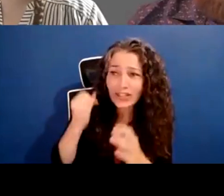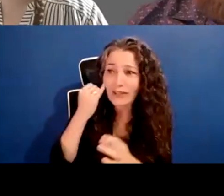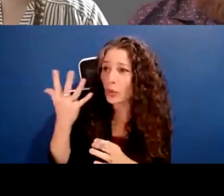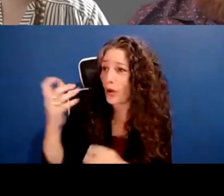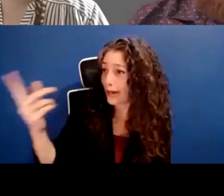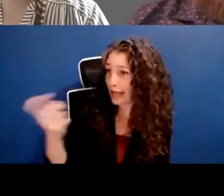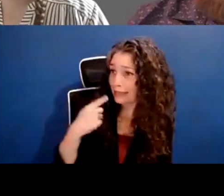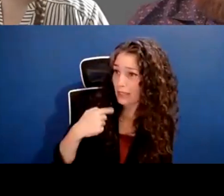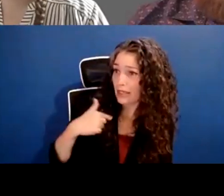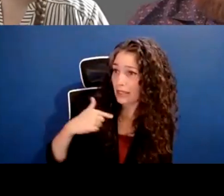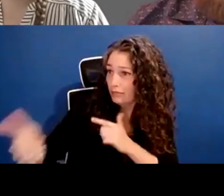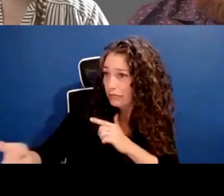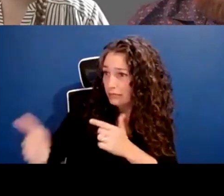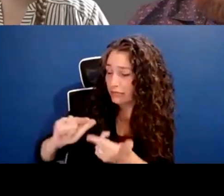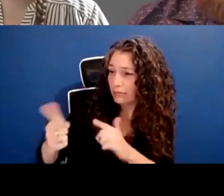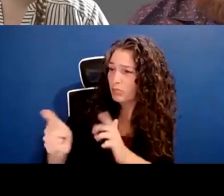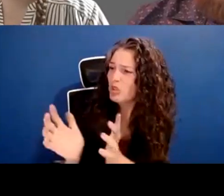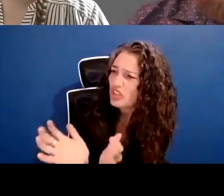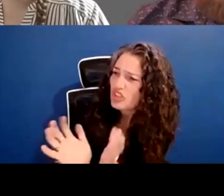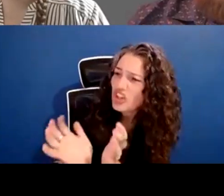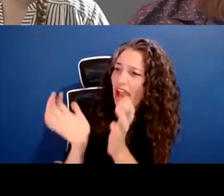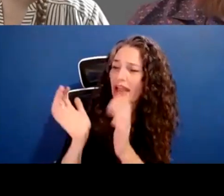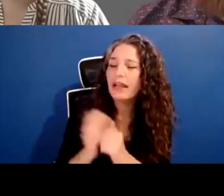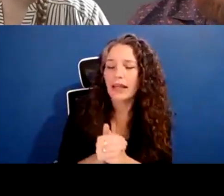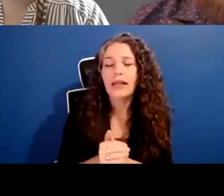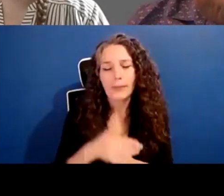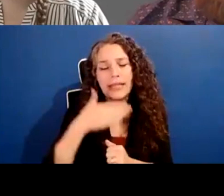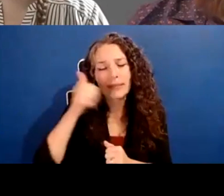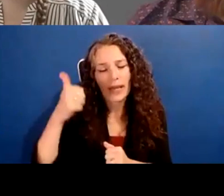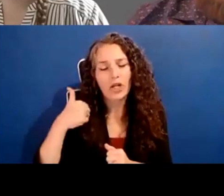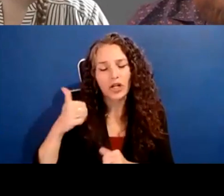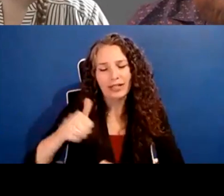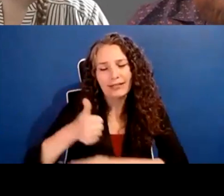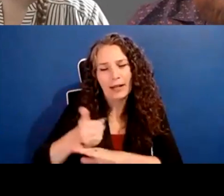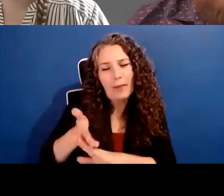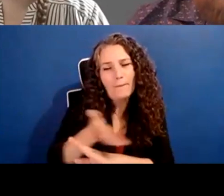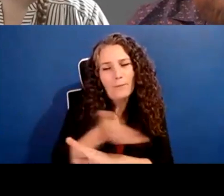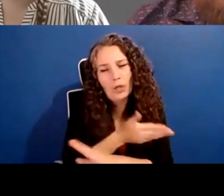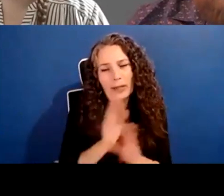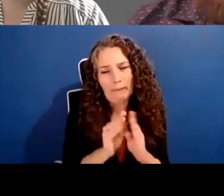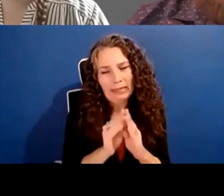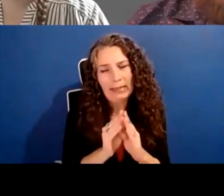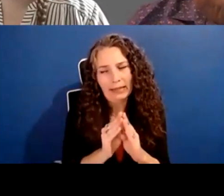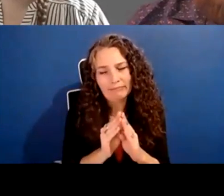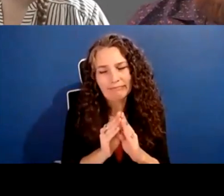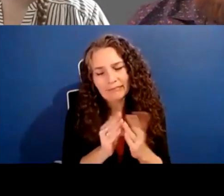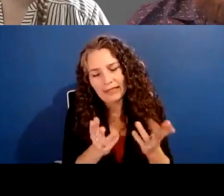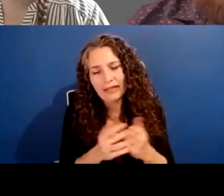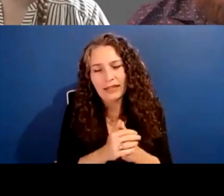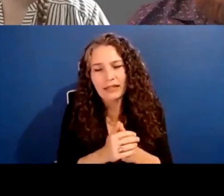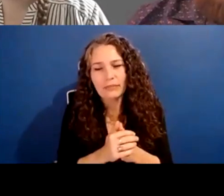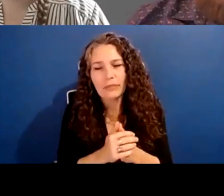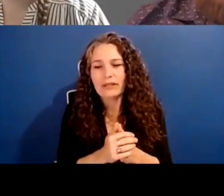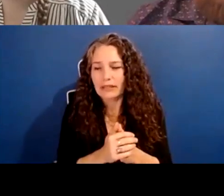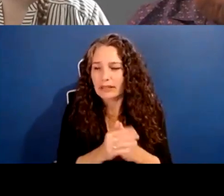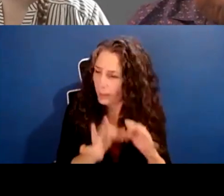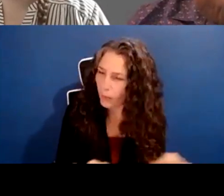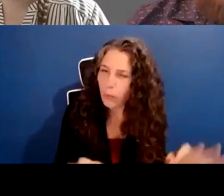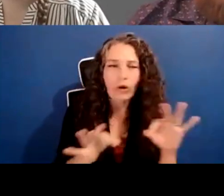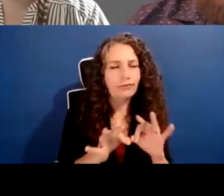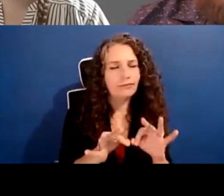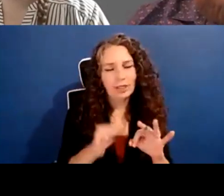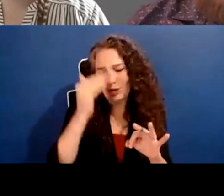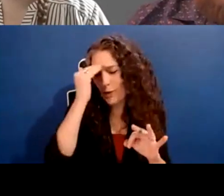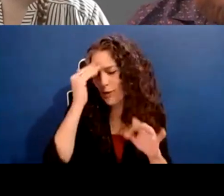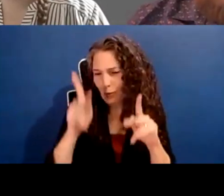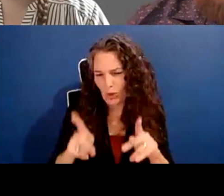tried to just talk to them for a few minutes before the interview. But yeah, definitely like knowing your guests, knowing